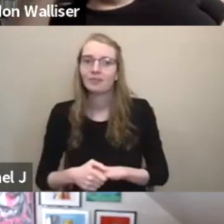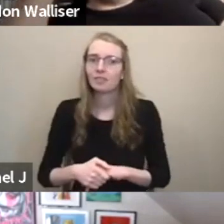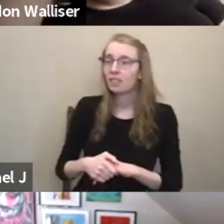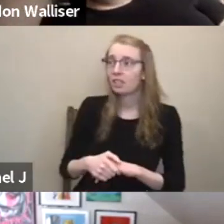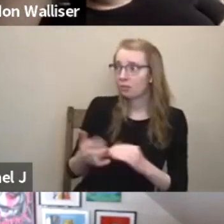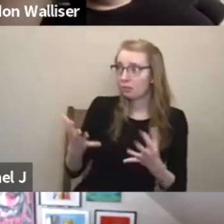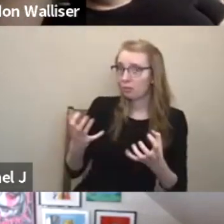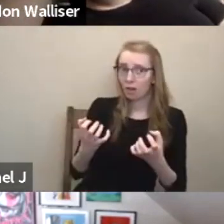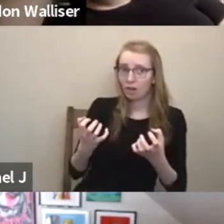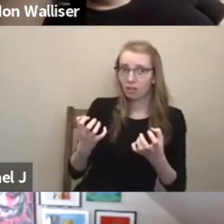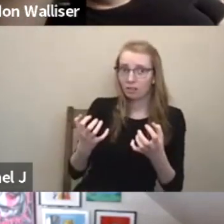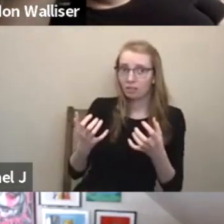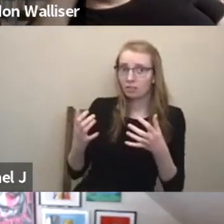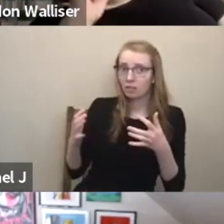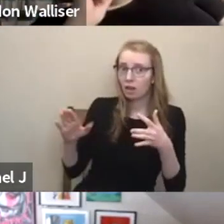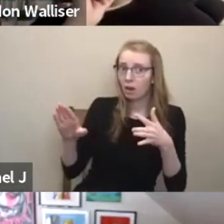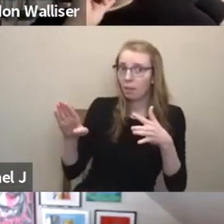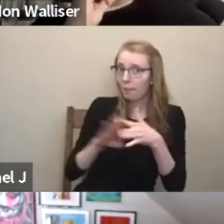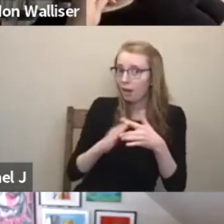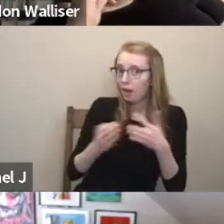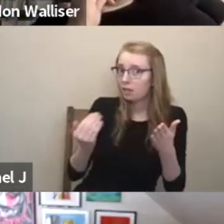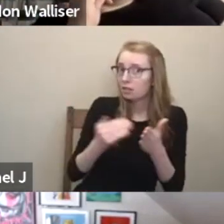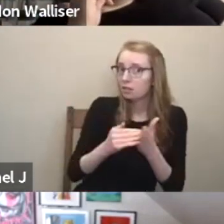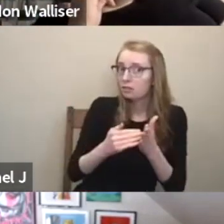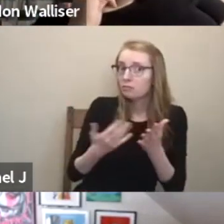take another break now?